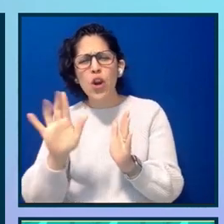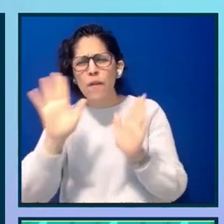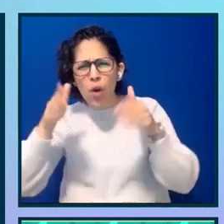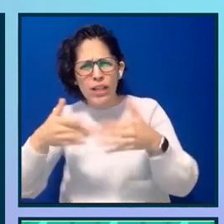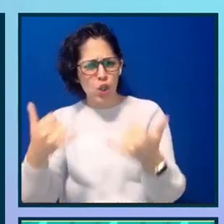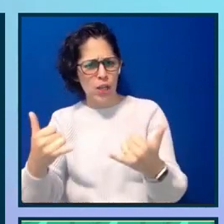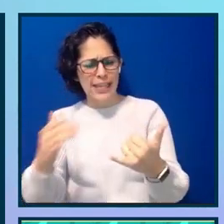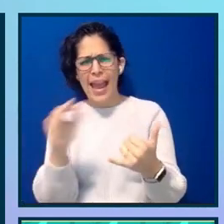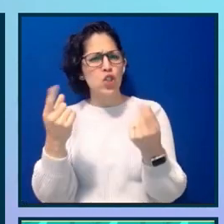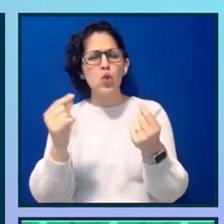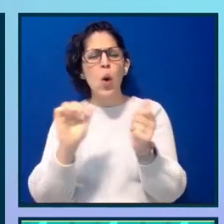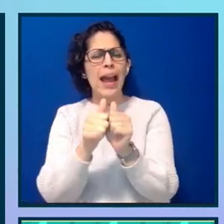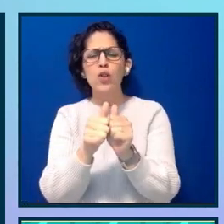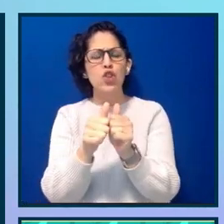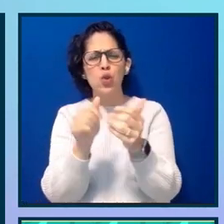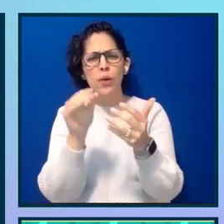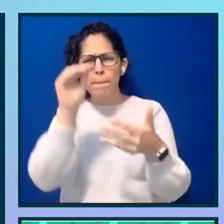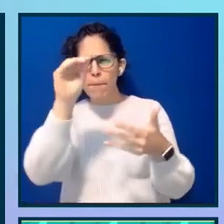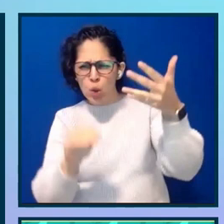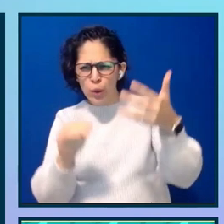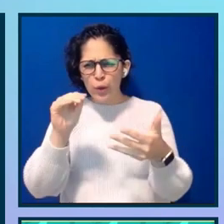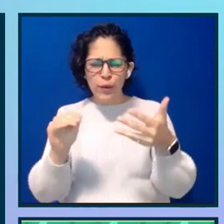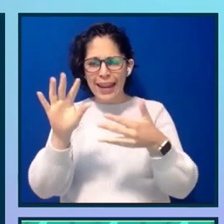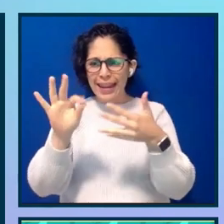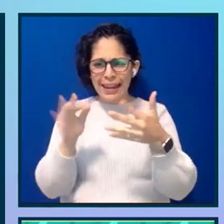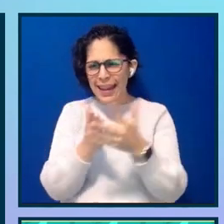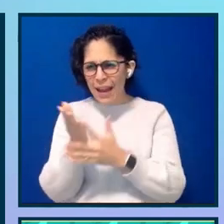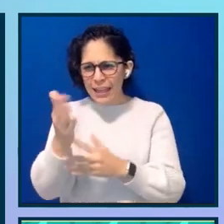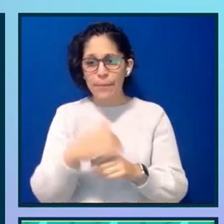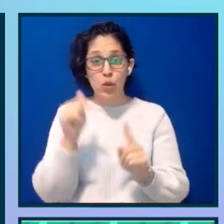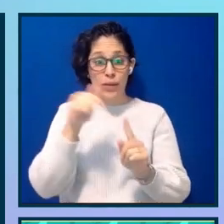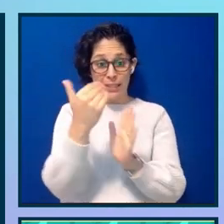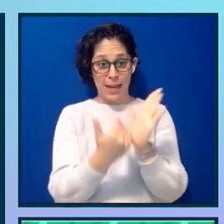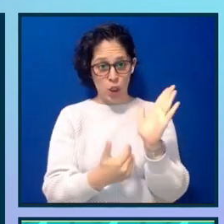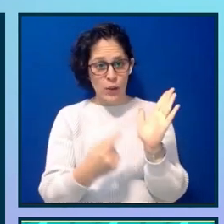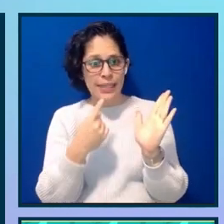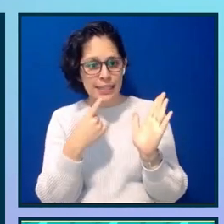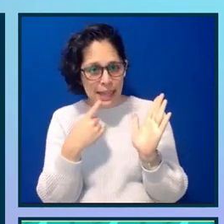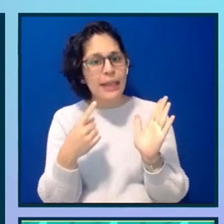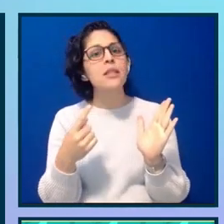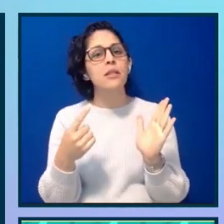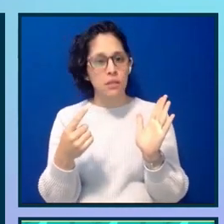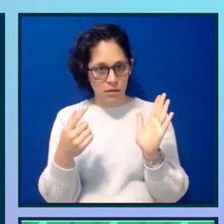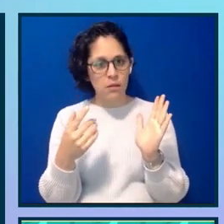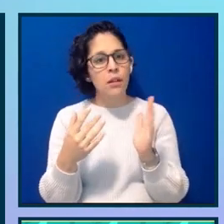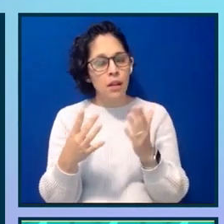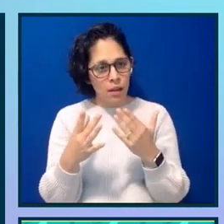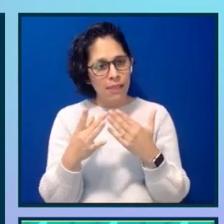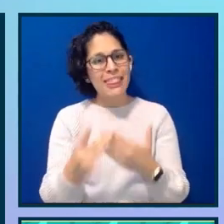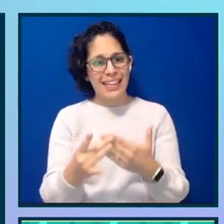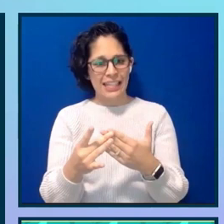should do to sort of navigate. So in this menu, we can see Meet the Characters, which is the title for this page, which also happens to be an